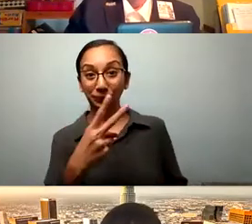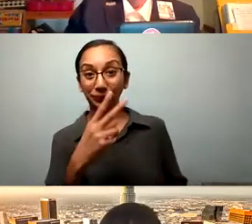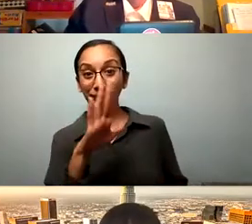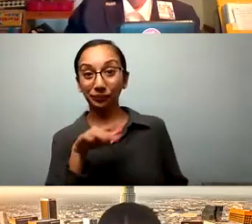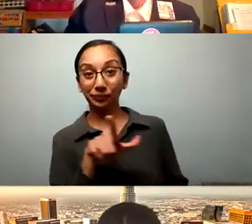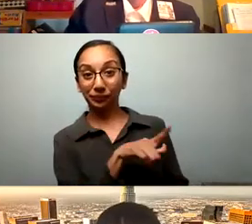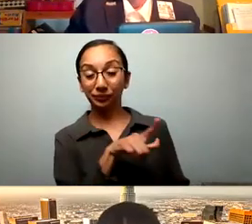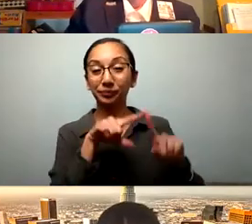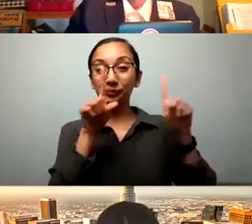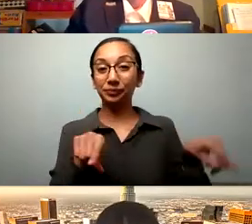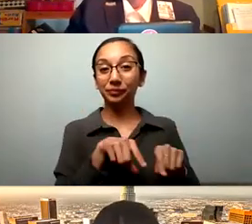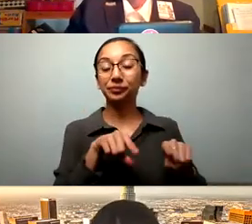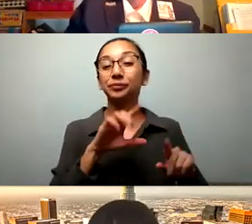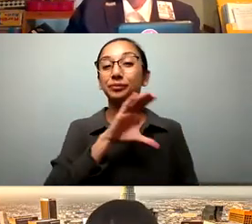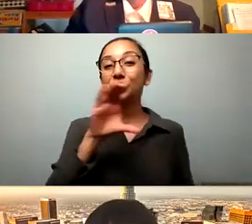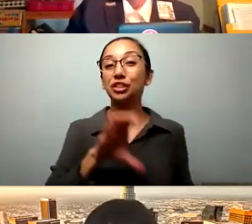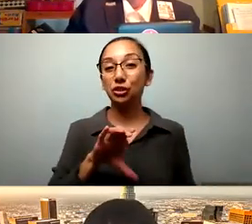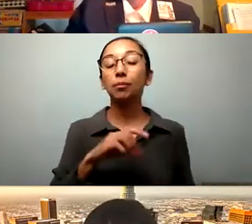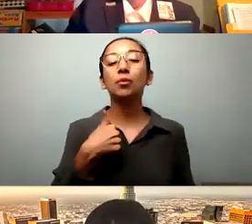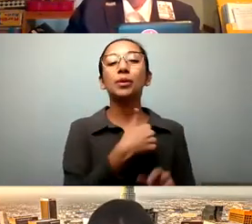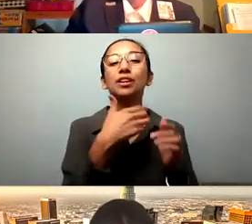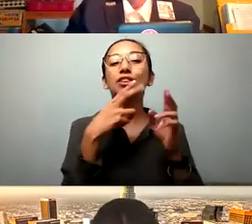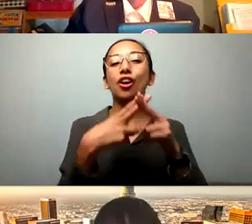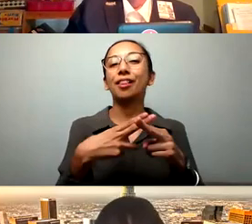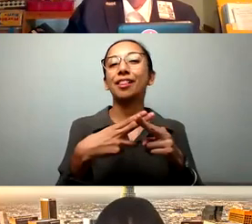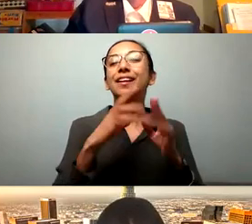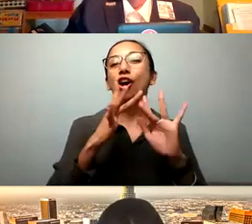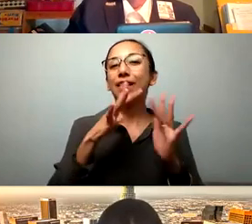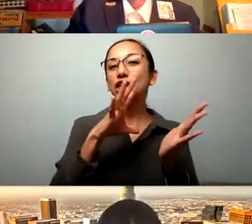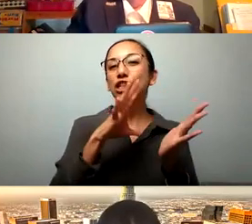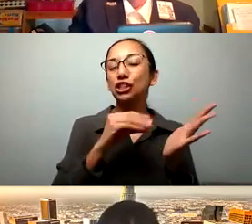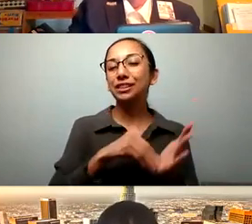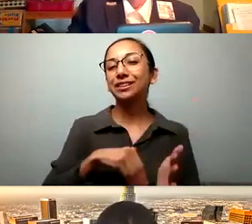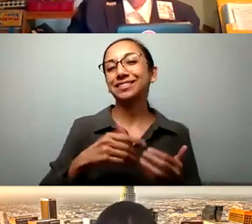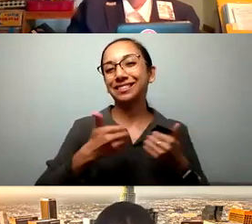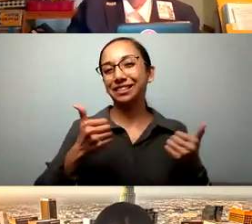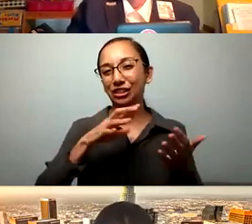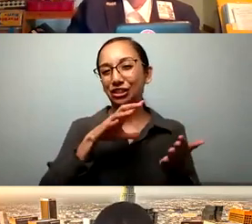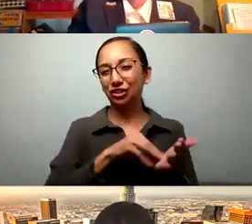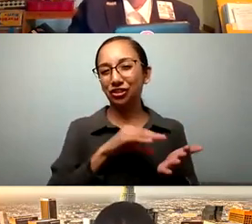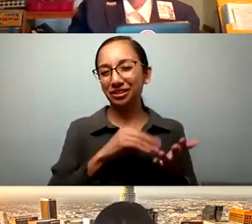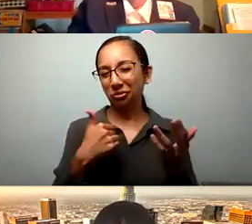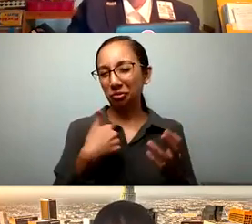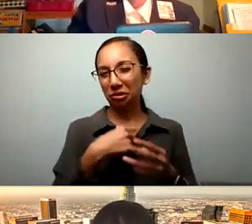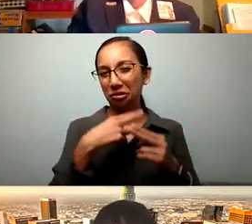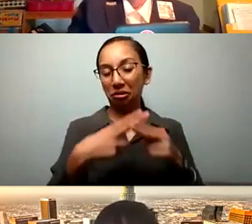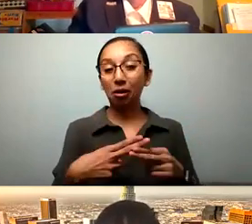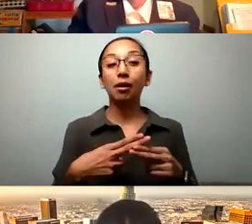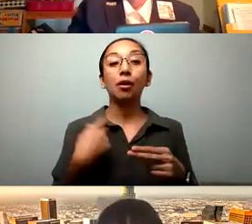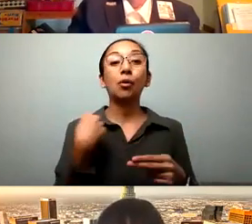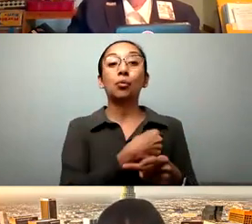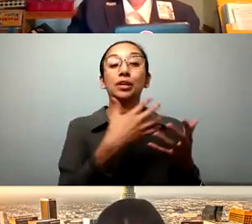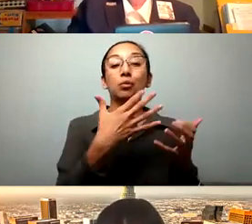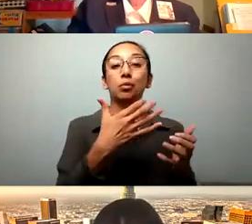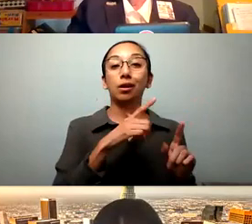what we're doing right now. We're calling it distance learning or online learning. We want to be up in the upper